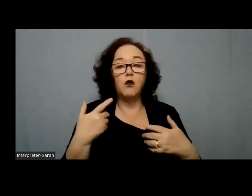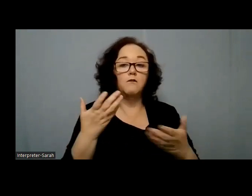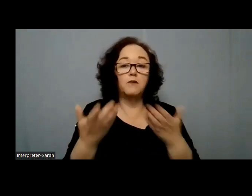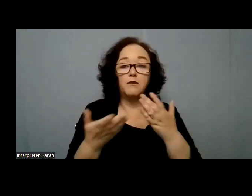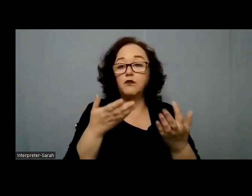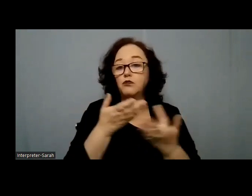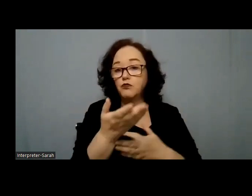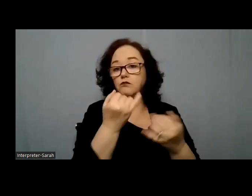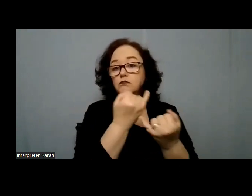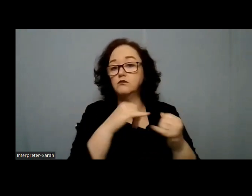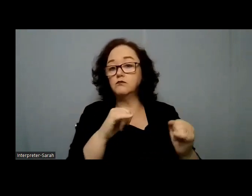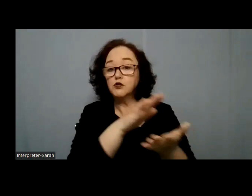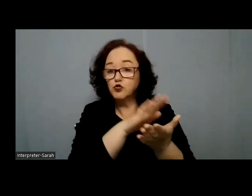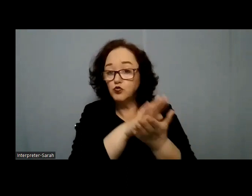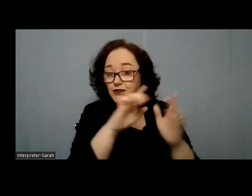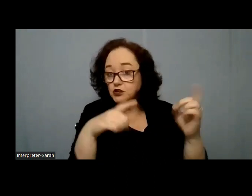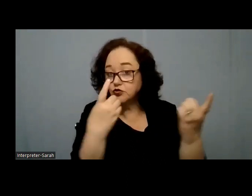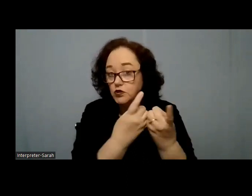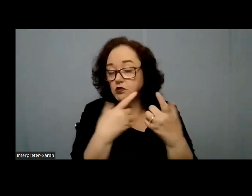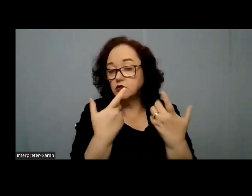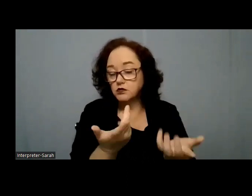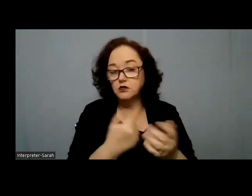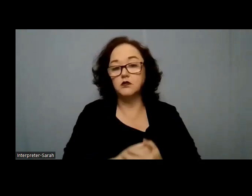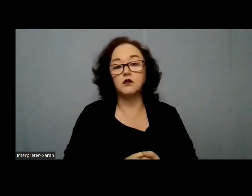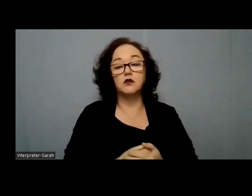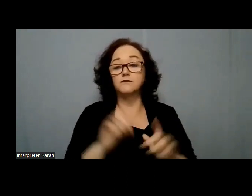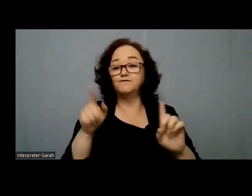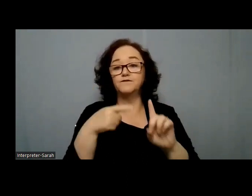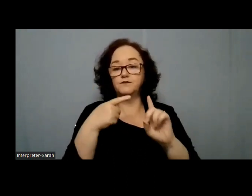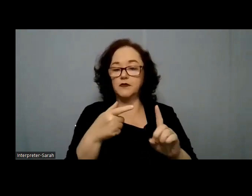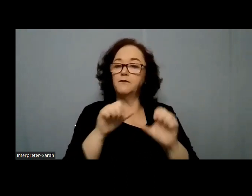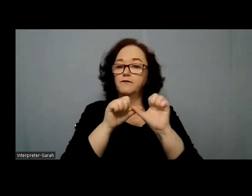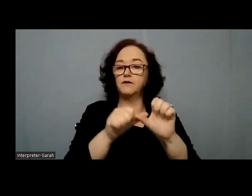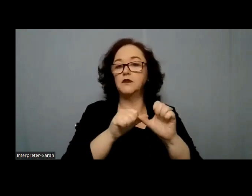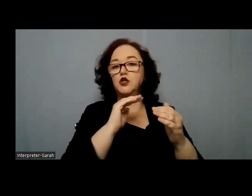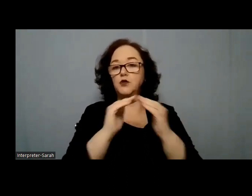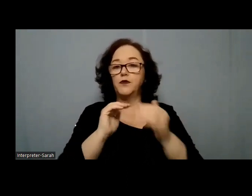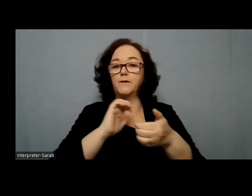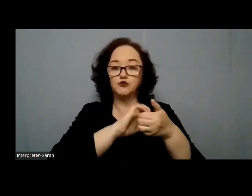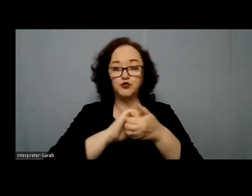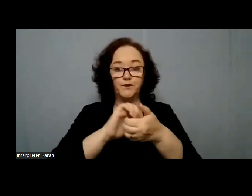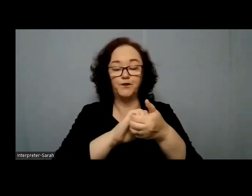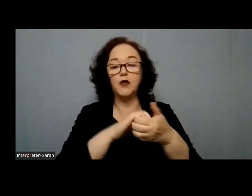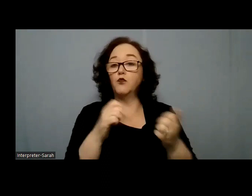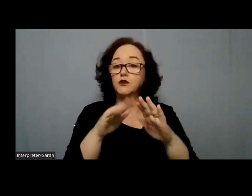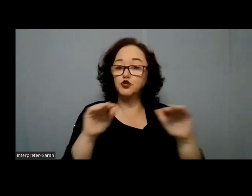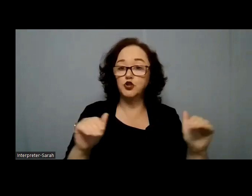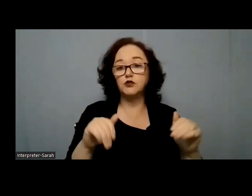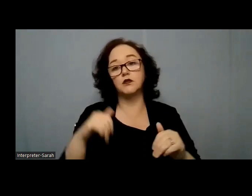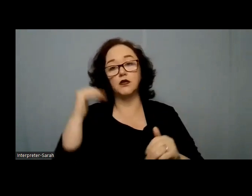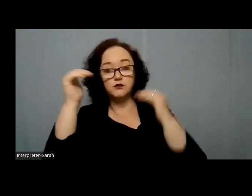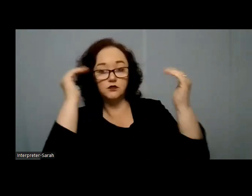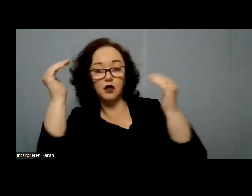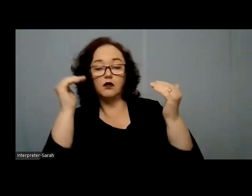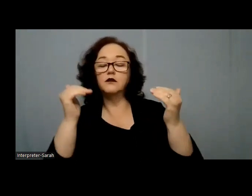we're working with. The intent is to make sure community partnership is there so that children and adults may receive these services